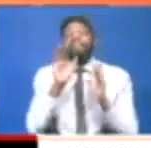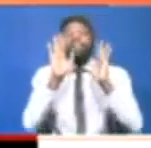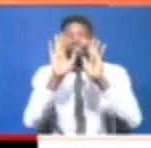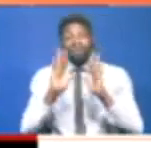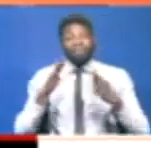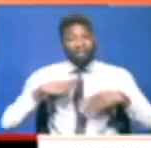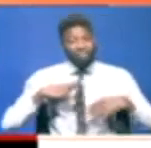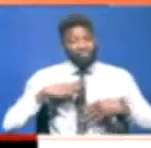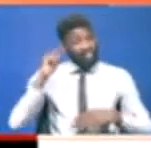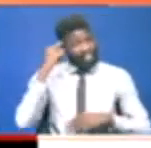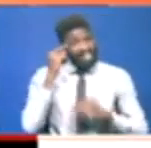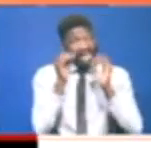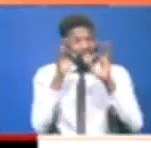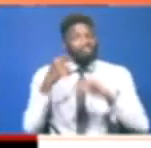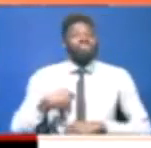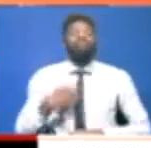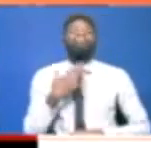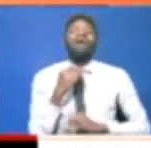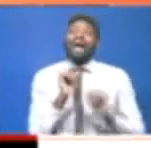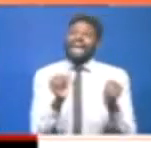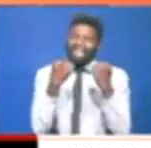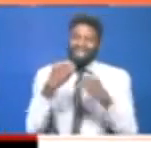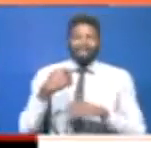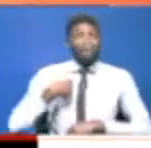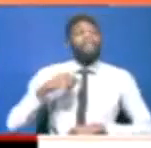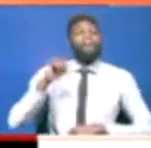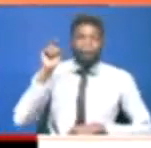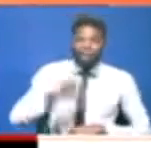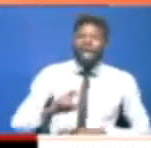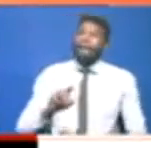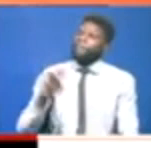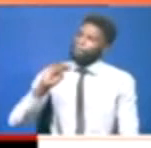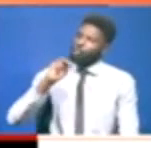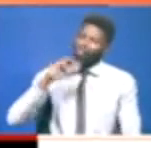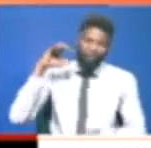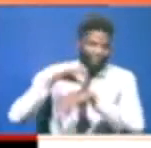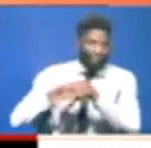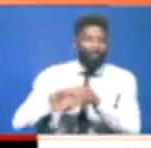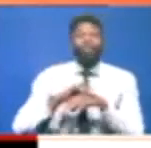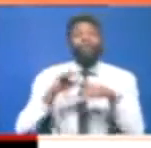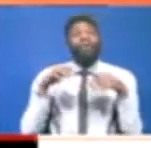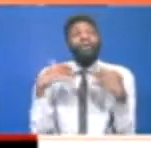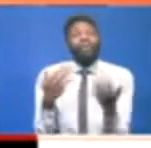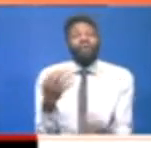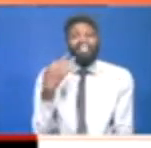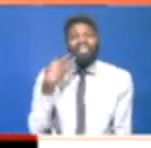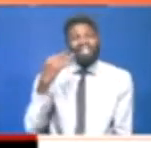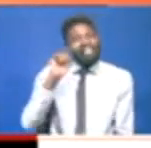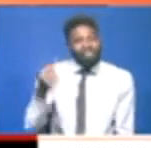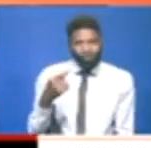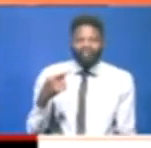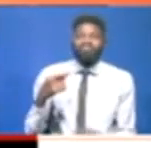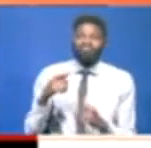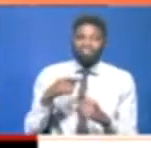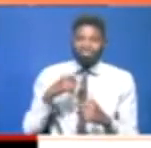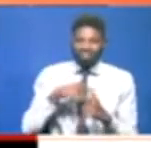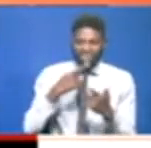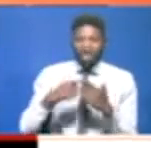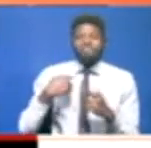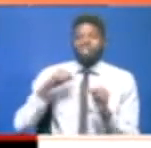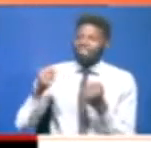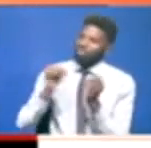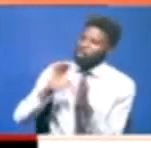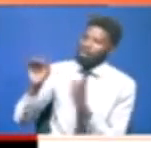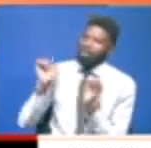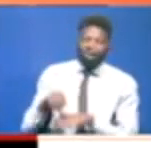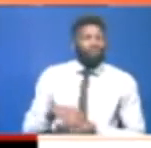for me to save, I need to get a million, or I need to get 300,000. That's not correct. Because we look at, are you able to